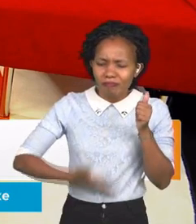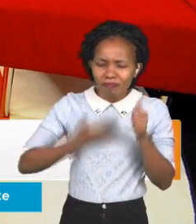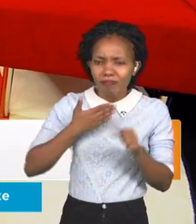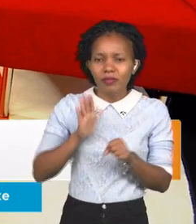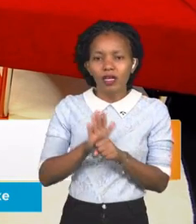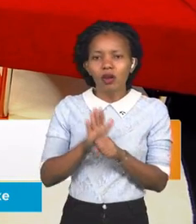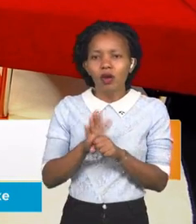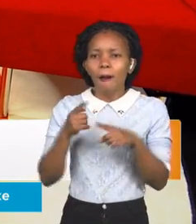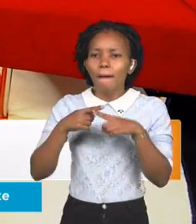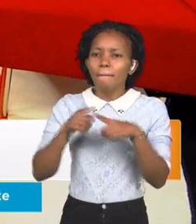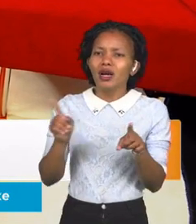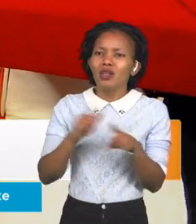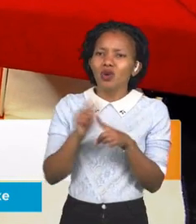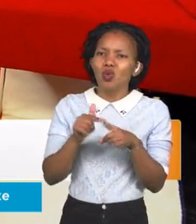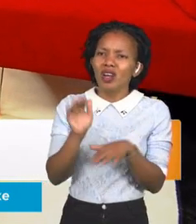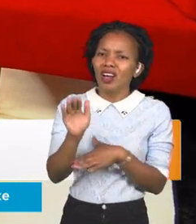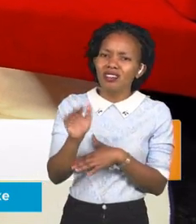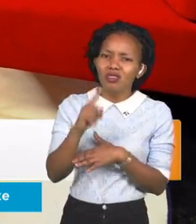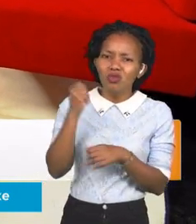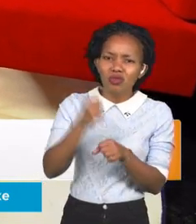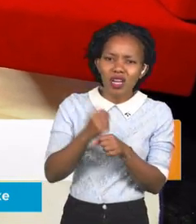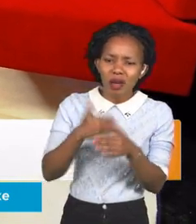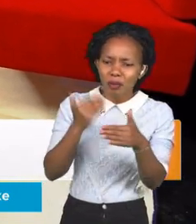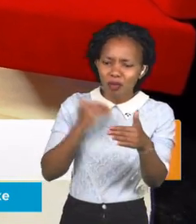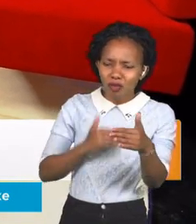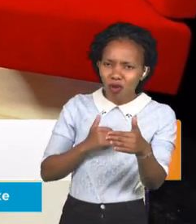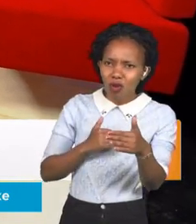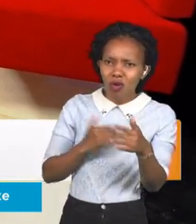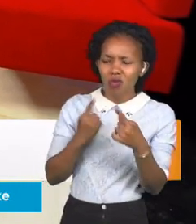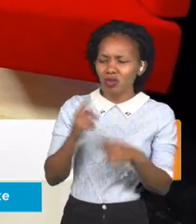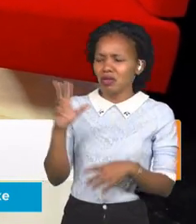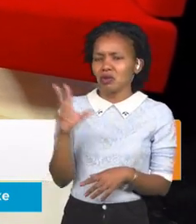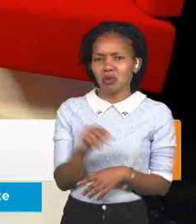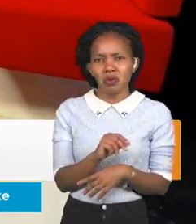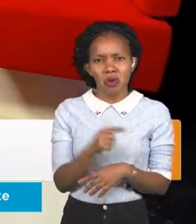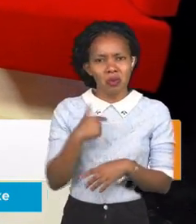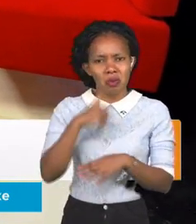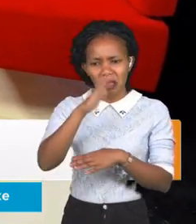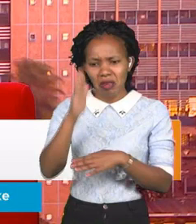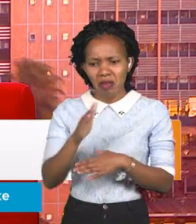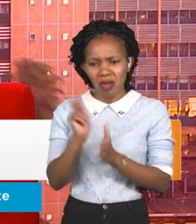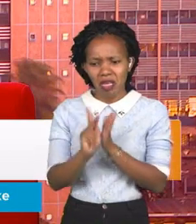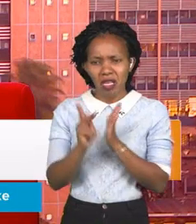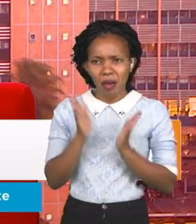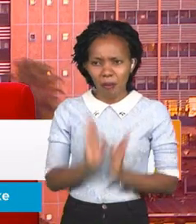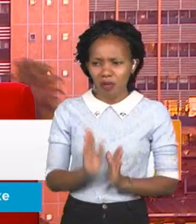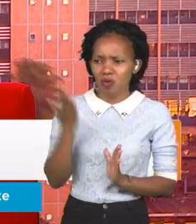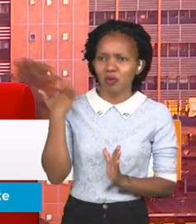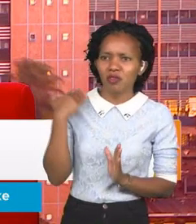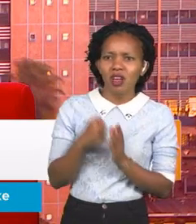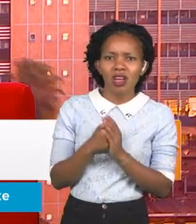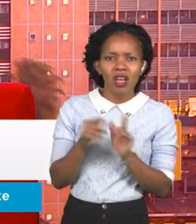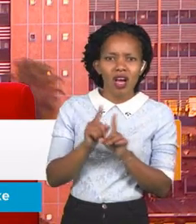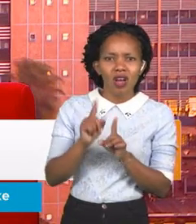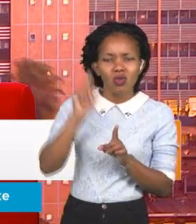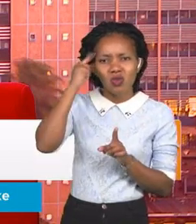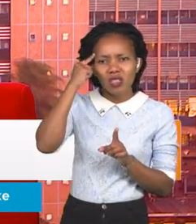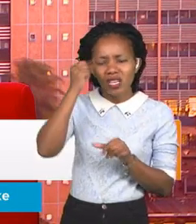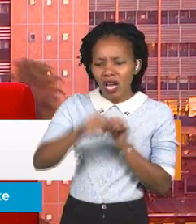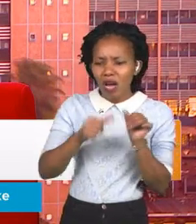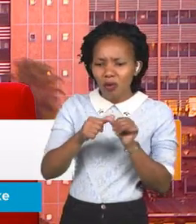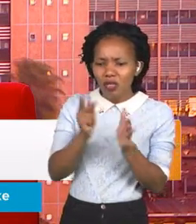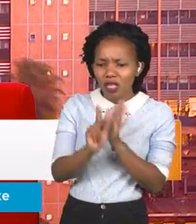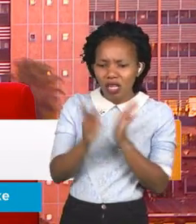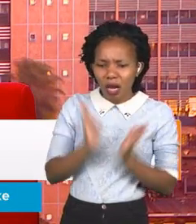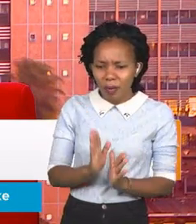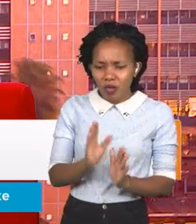angry. But then when asked, have you done this before? He would say, no, I have never killed anyone. I have never thought about killing anyone.